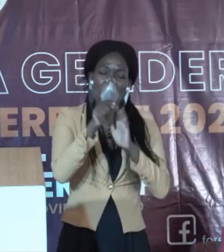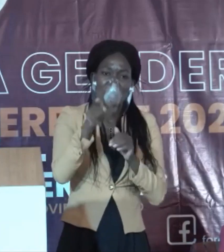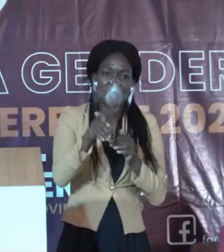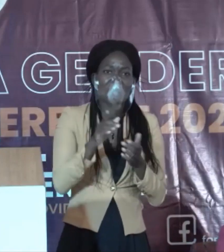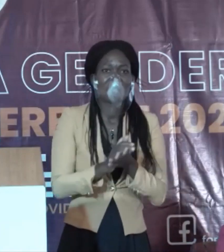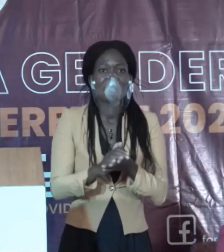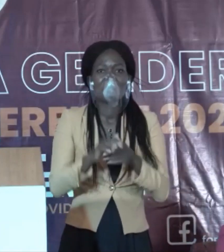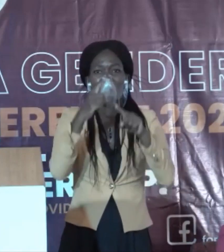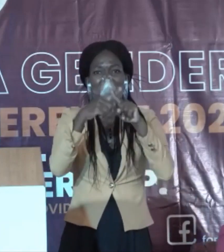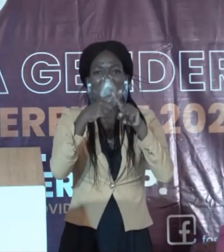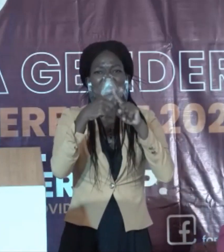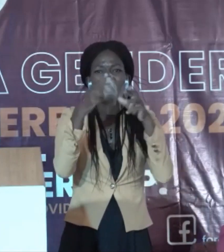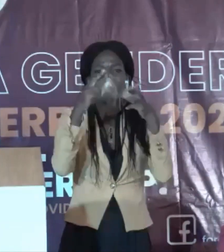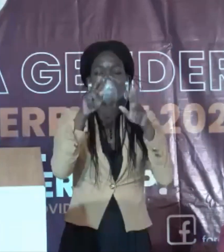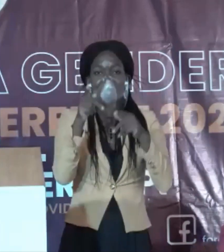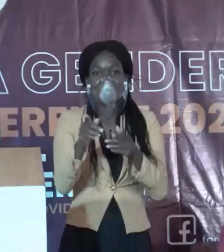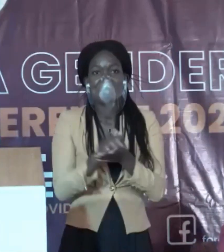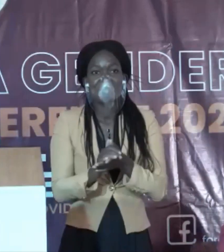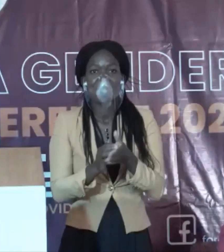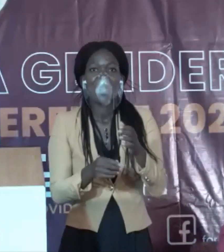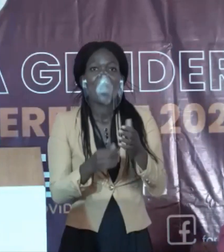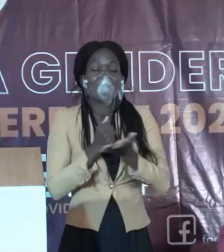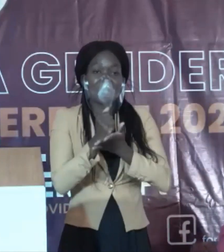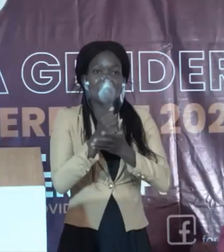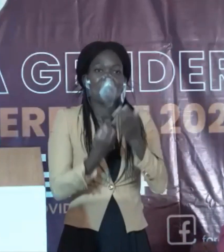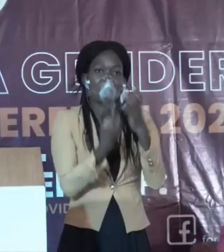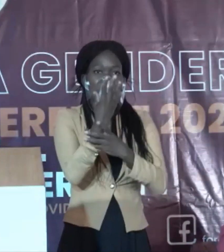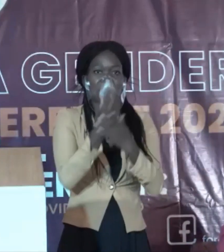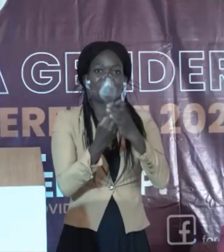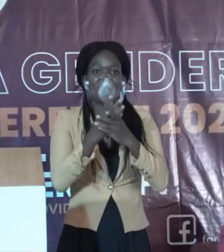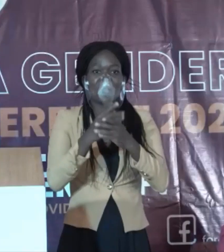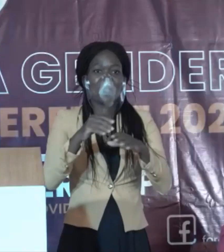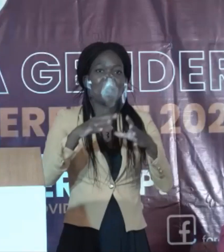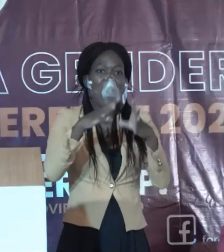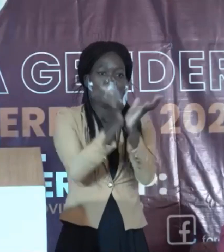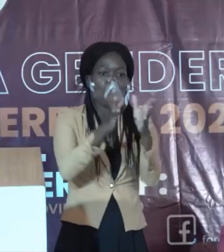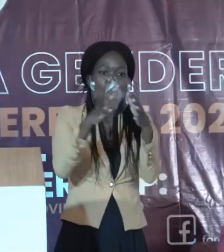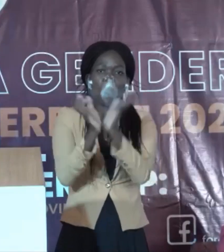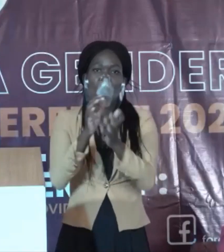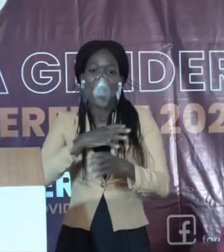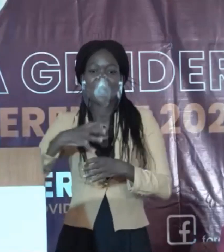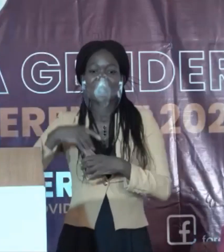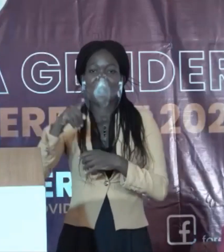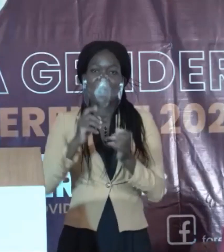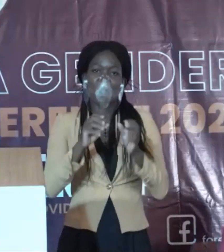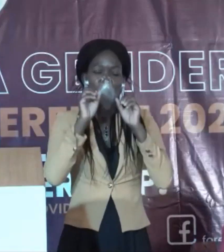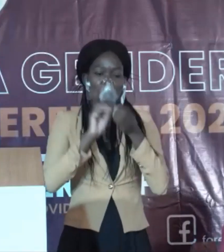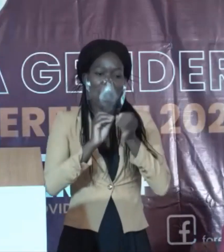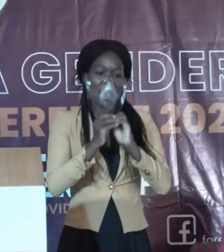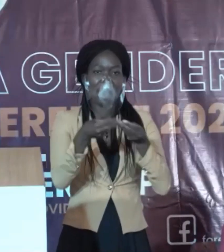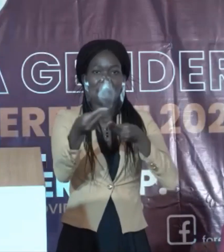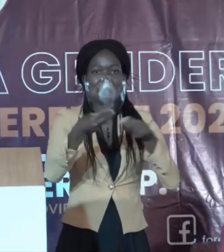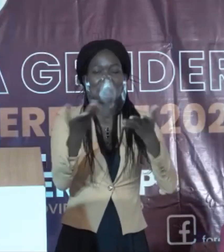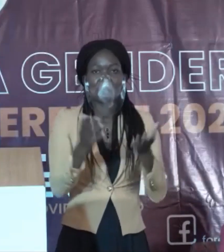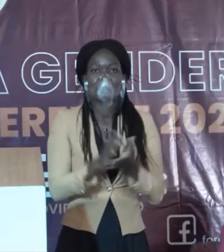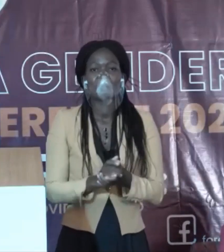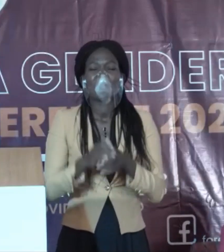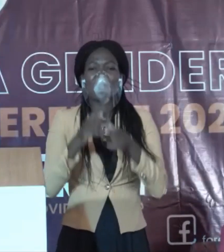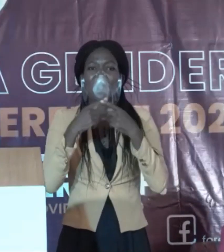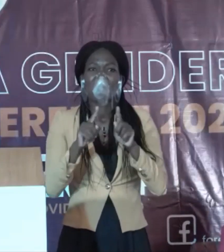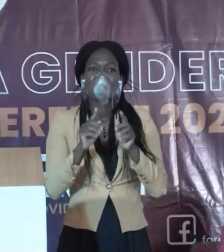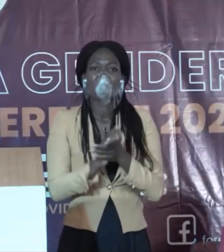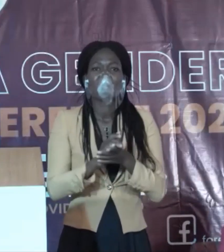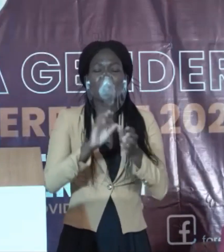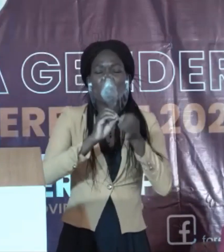such as formation of cooperatives and startup businesses are being recorded. Through this provision of COMFOI incubation